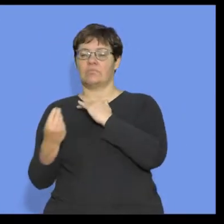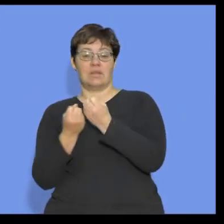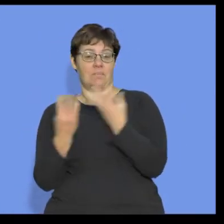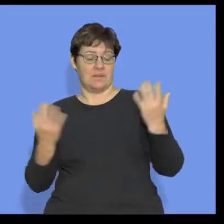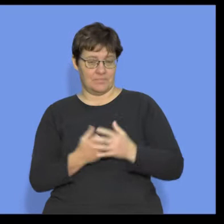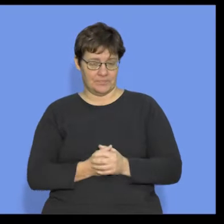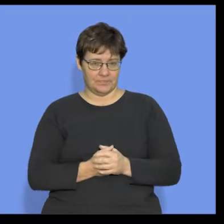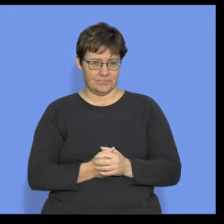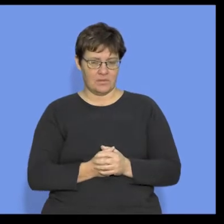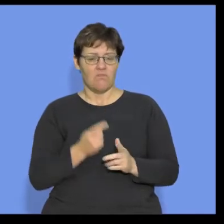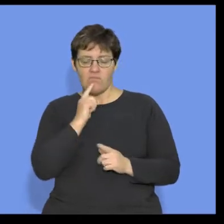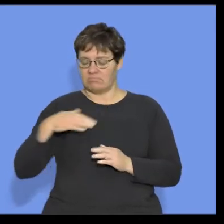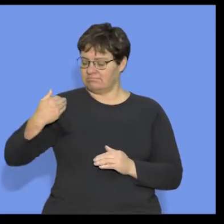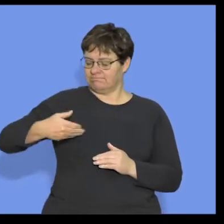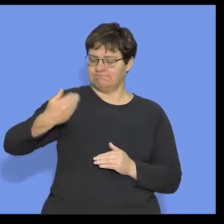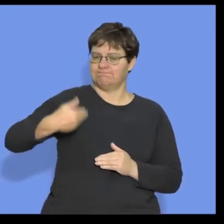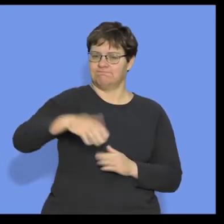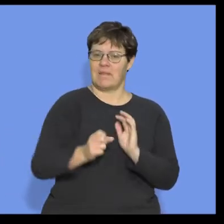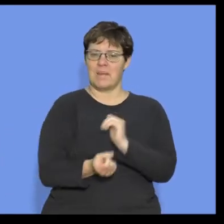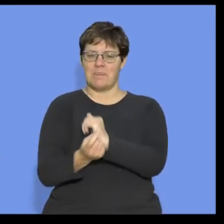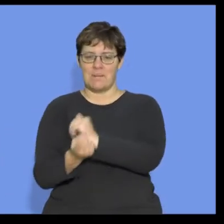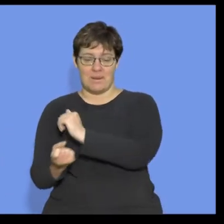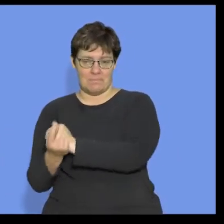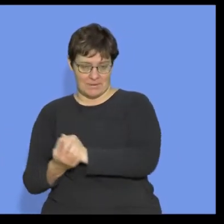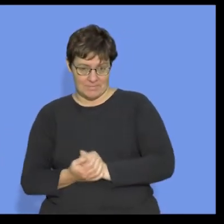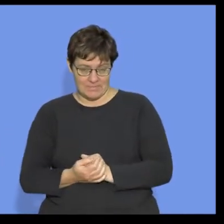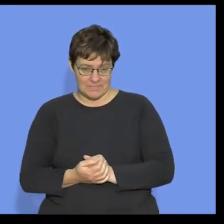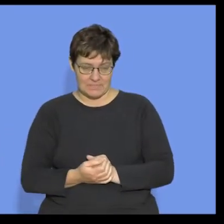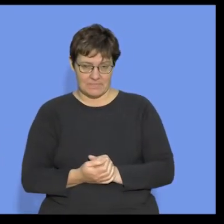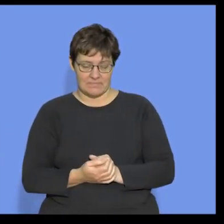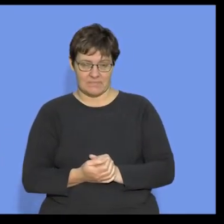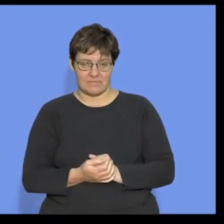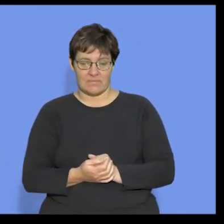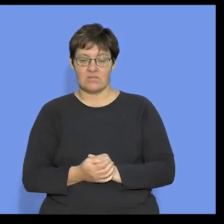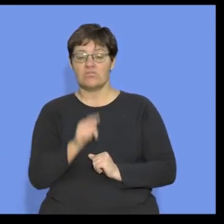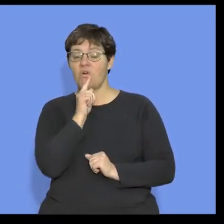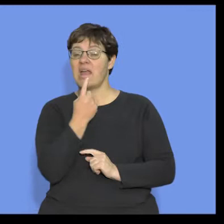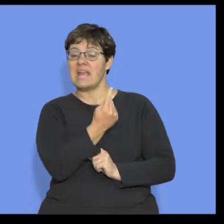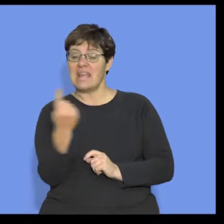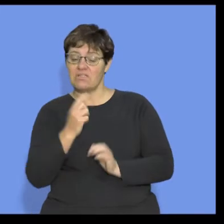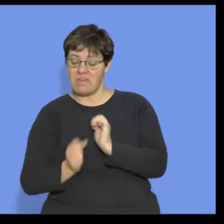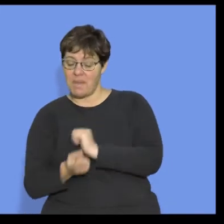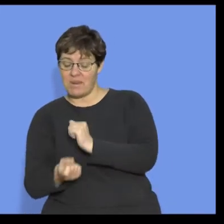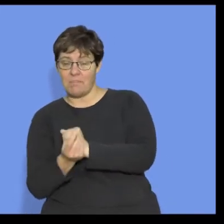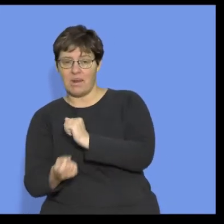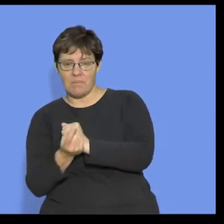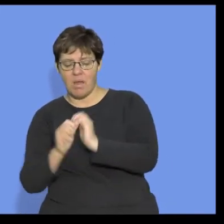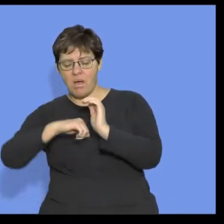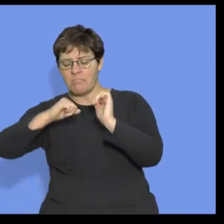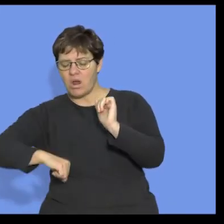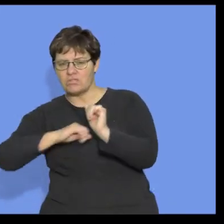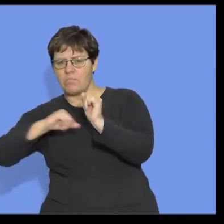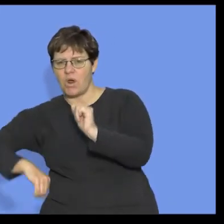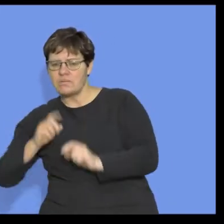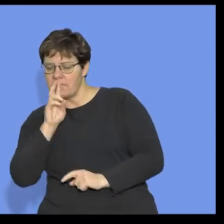outcomes of a sequence of event. So each branch in the tree shows